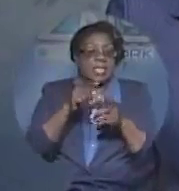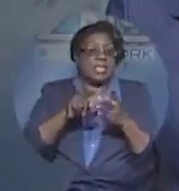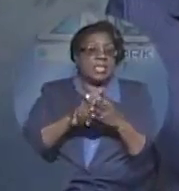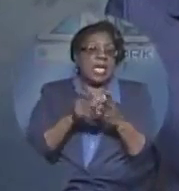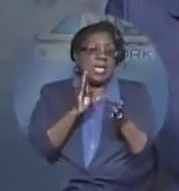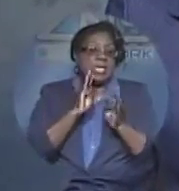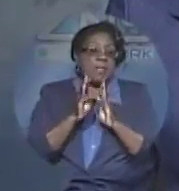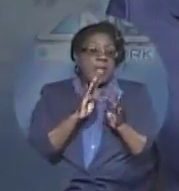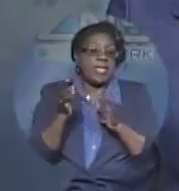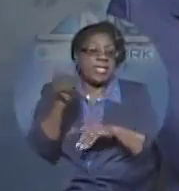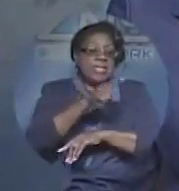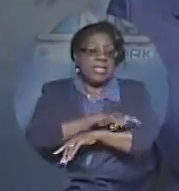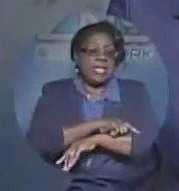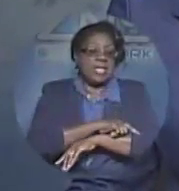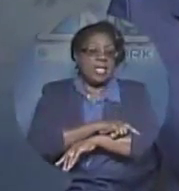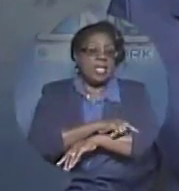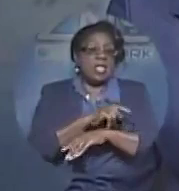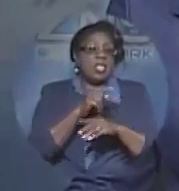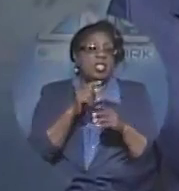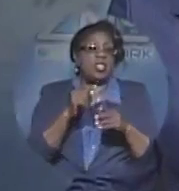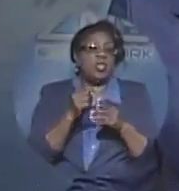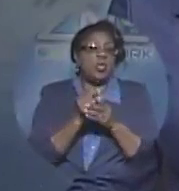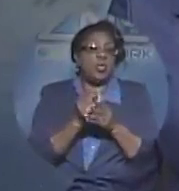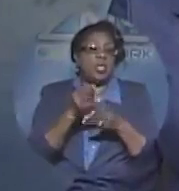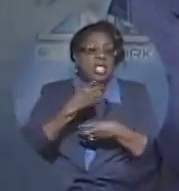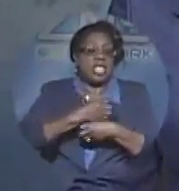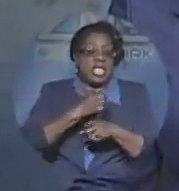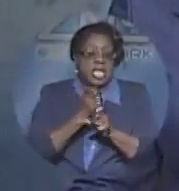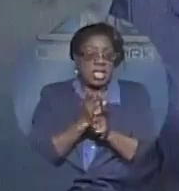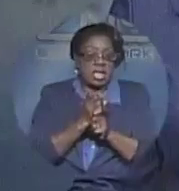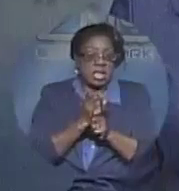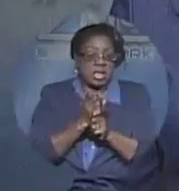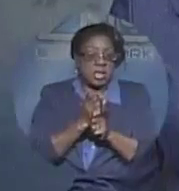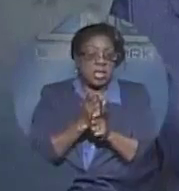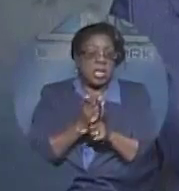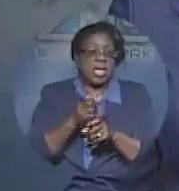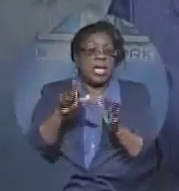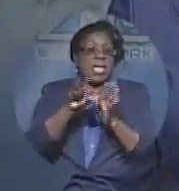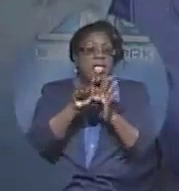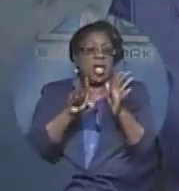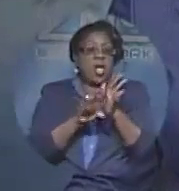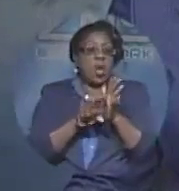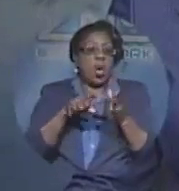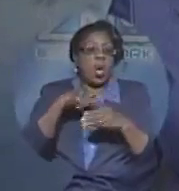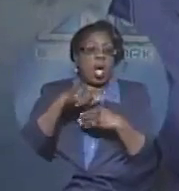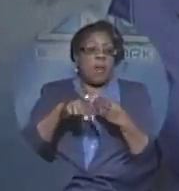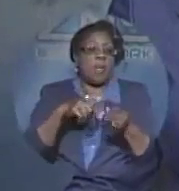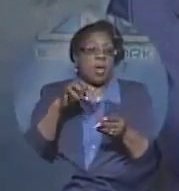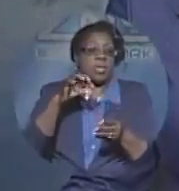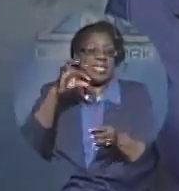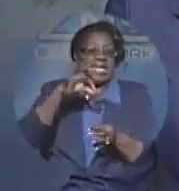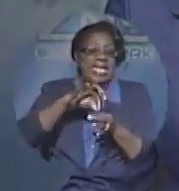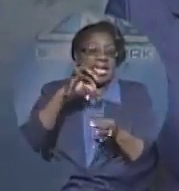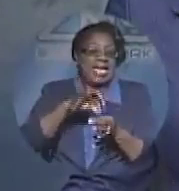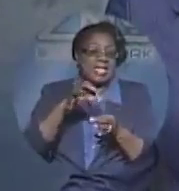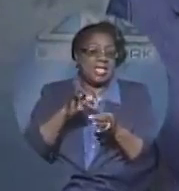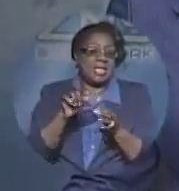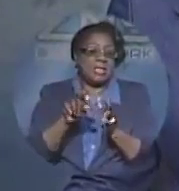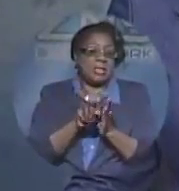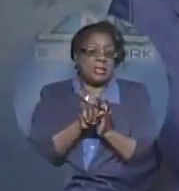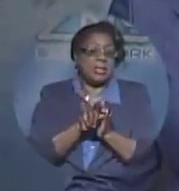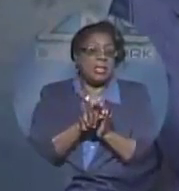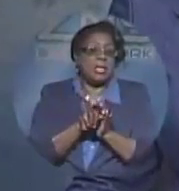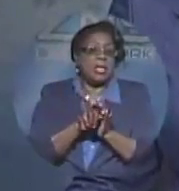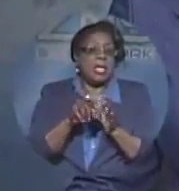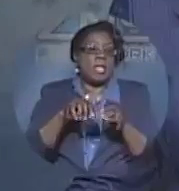on amendments to the Parliamentary Elections Act. The amendments will allow international observers to view our electoral process, open